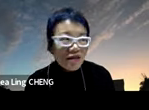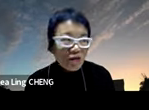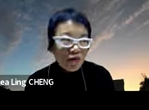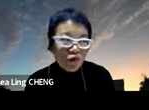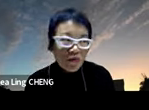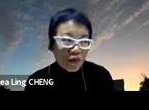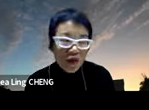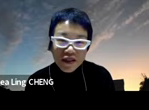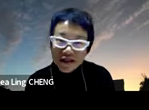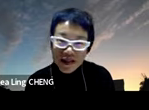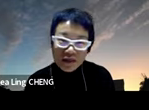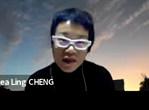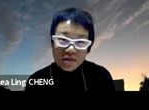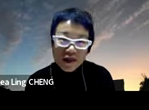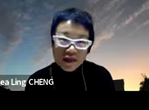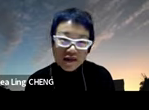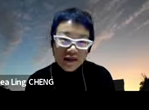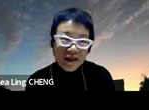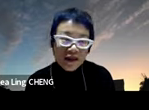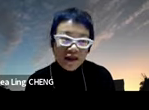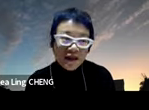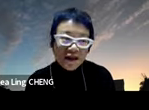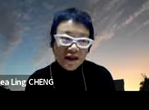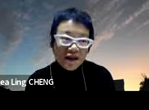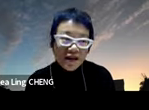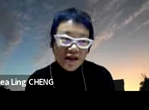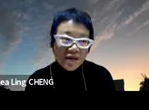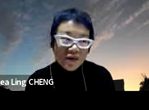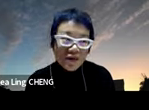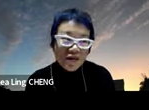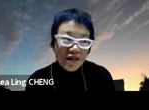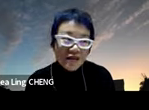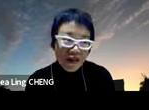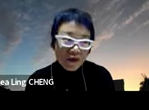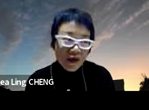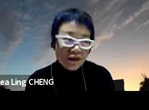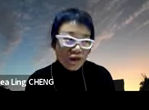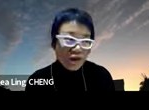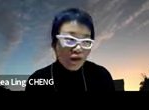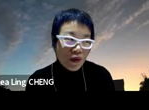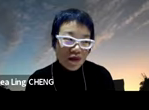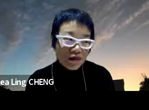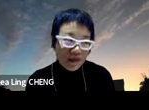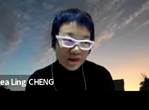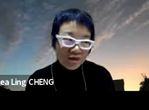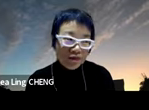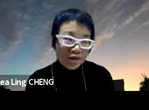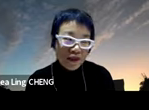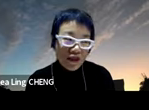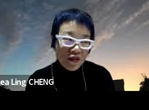this is a group of women who worked in the same club, and they were saying farewell to one of